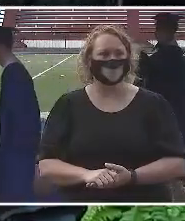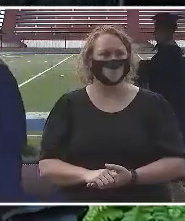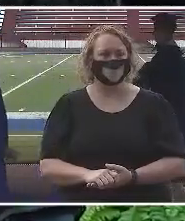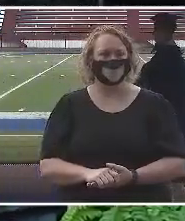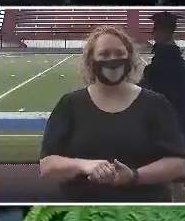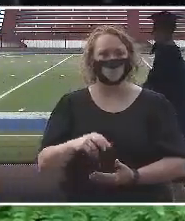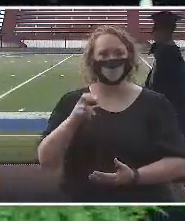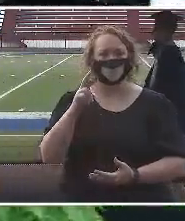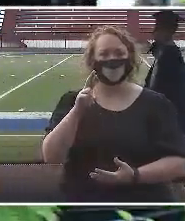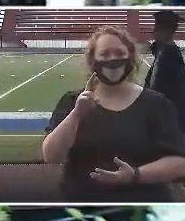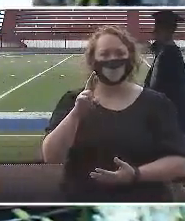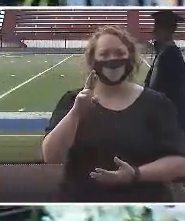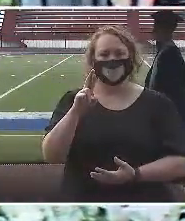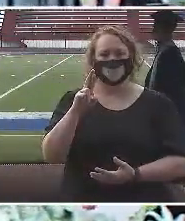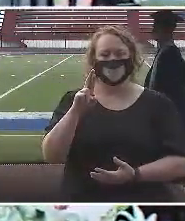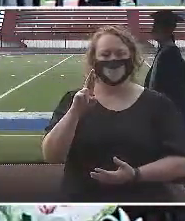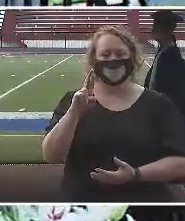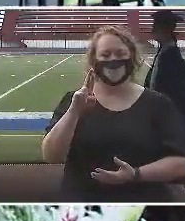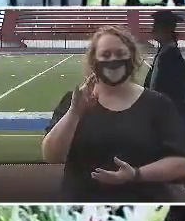Ryan Ju.